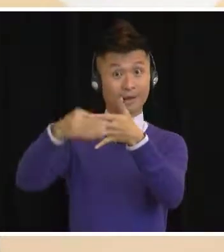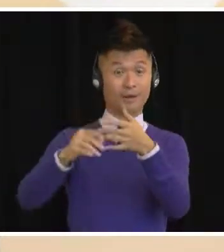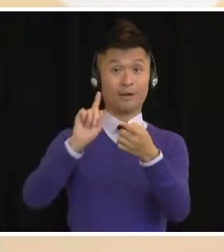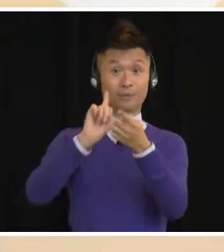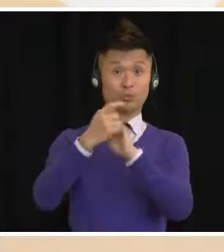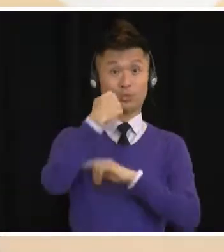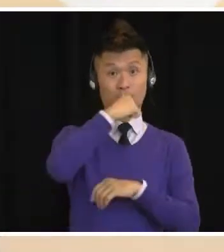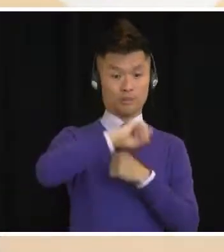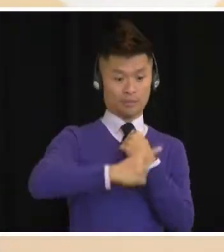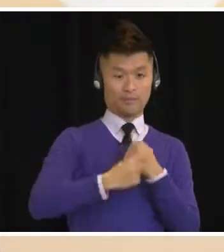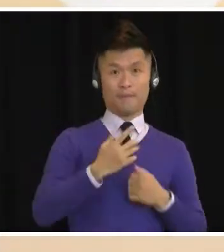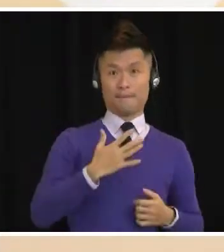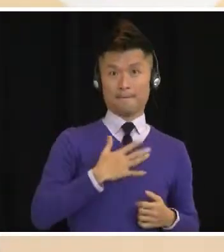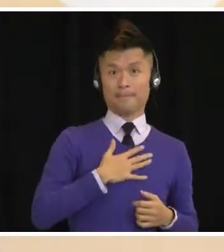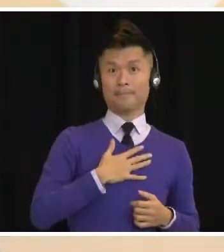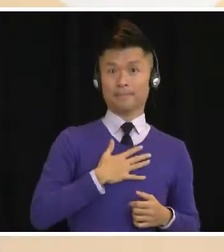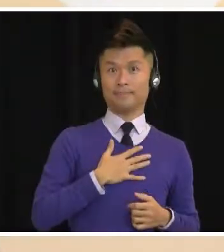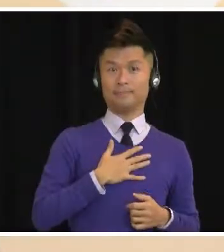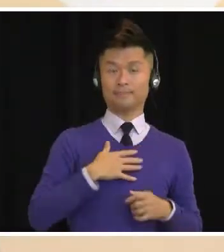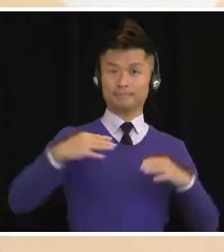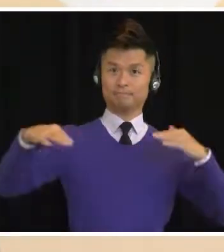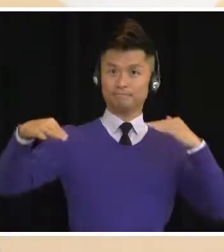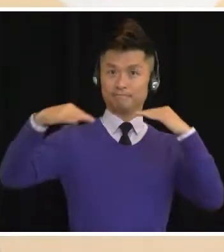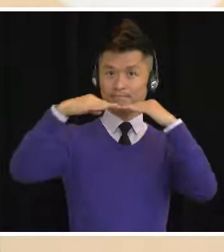But as you know, as lawyers,